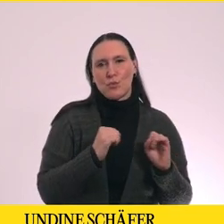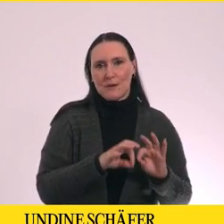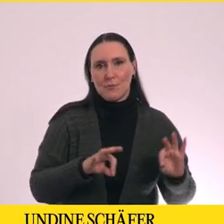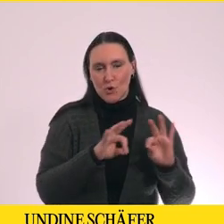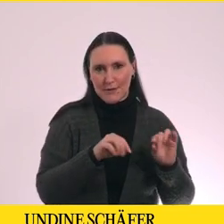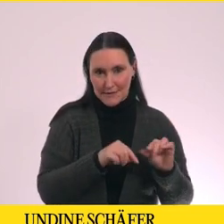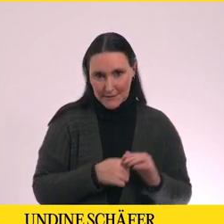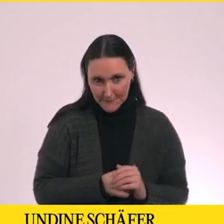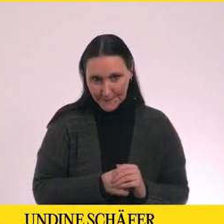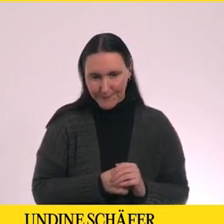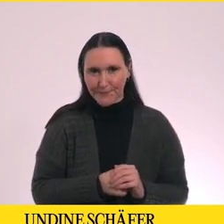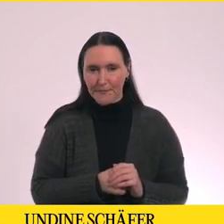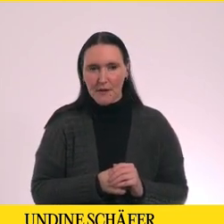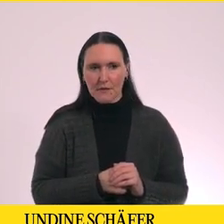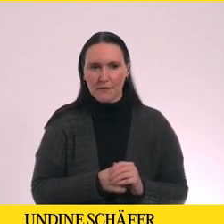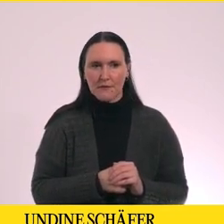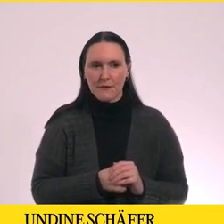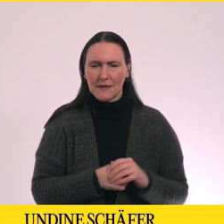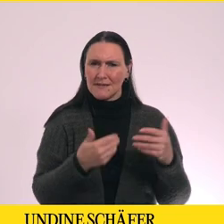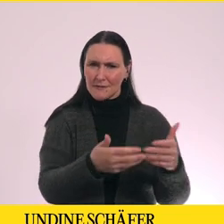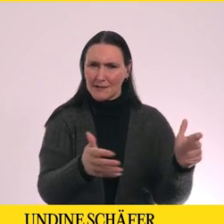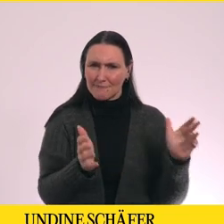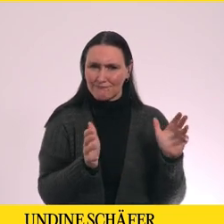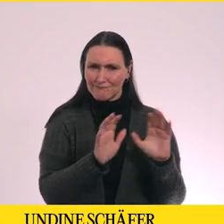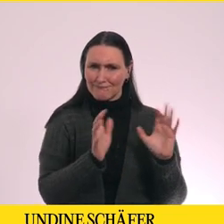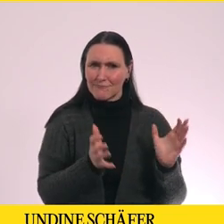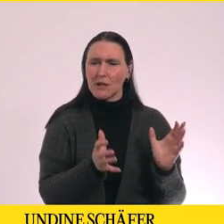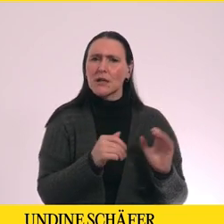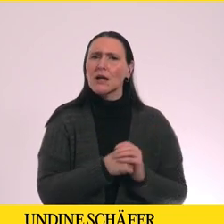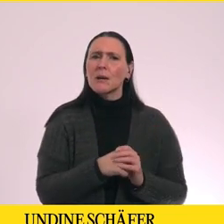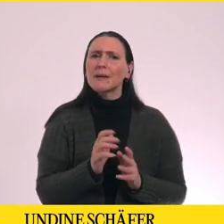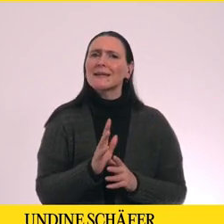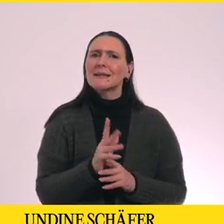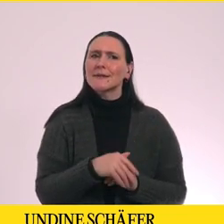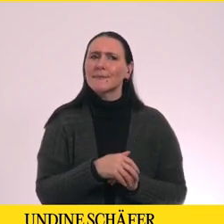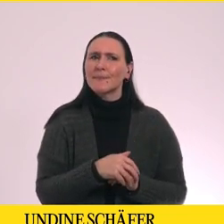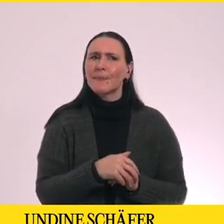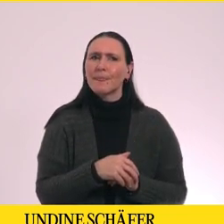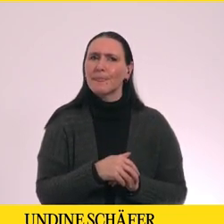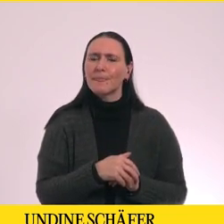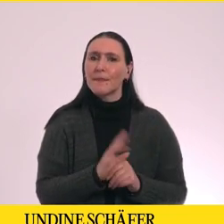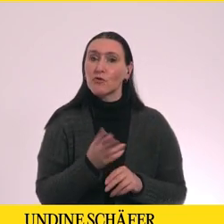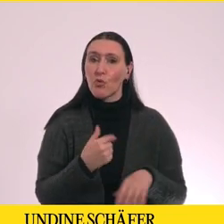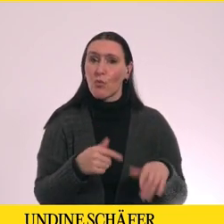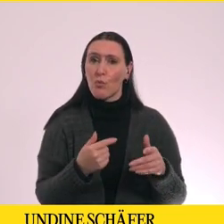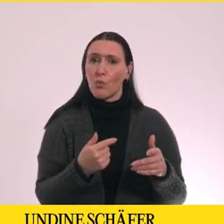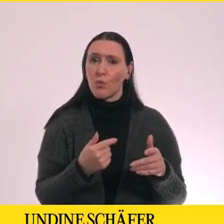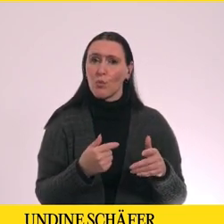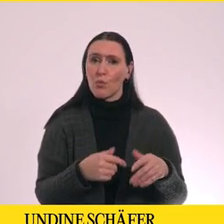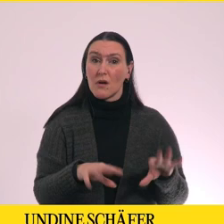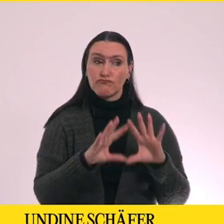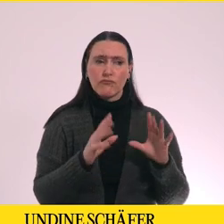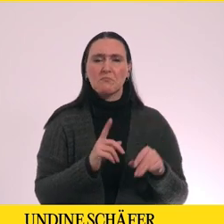as safe spaces. And it's not a common word to use. I don't use this word quite